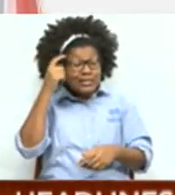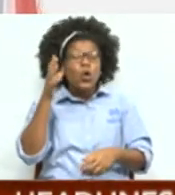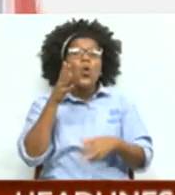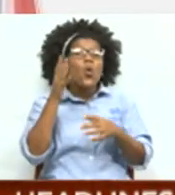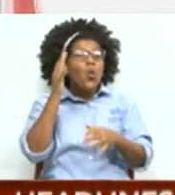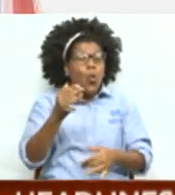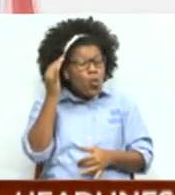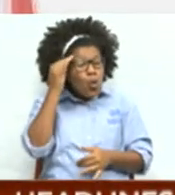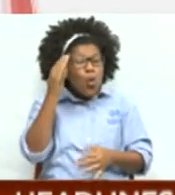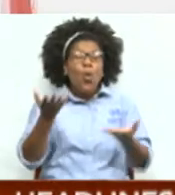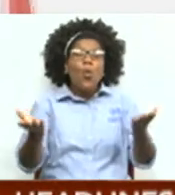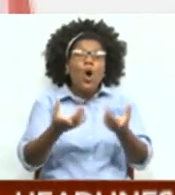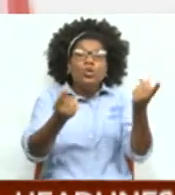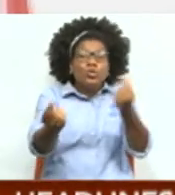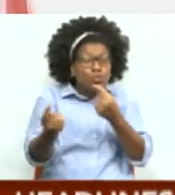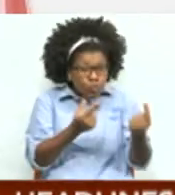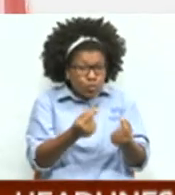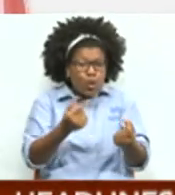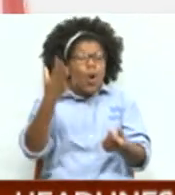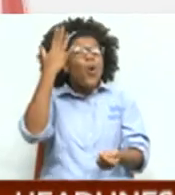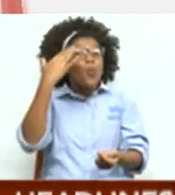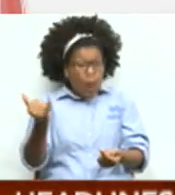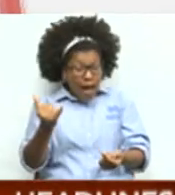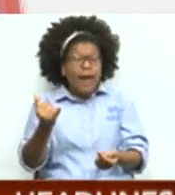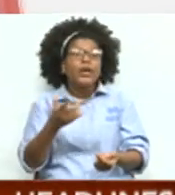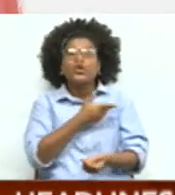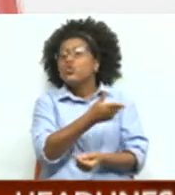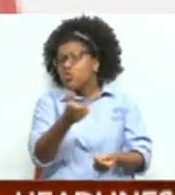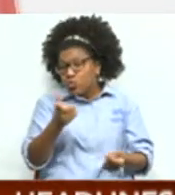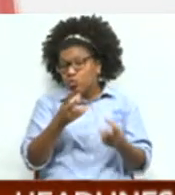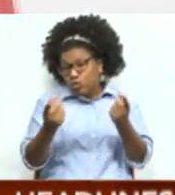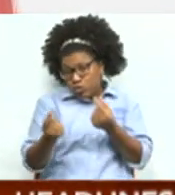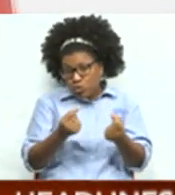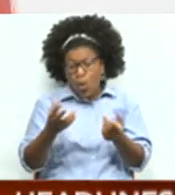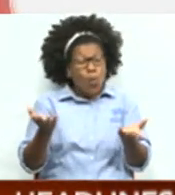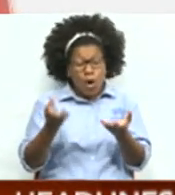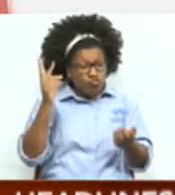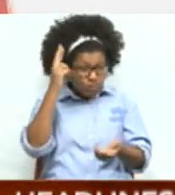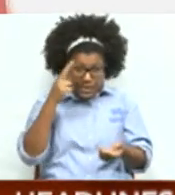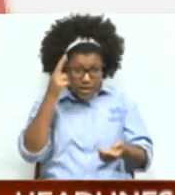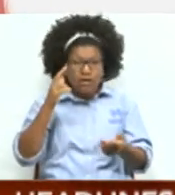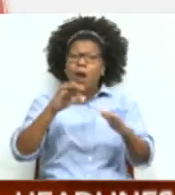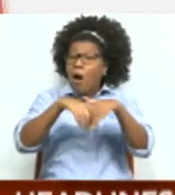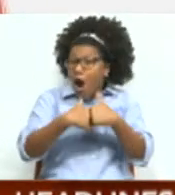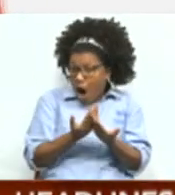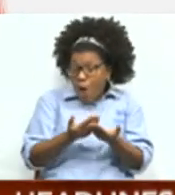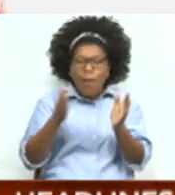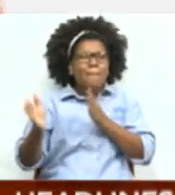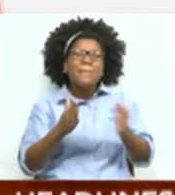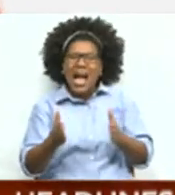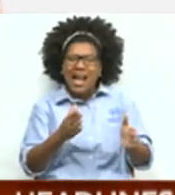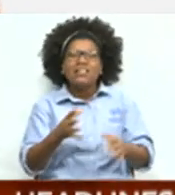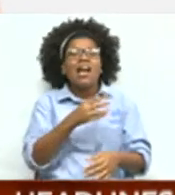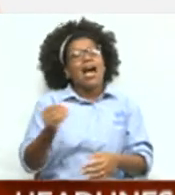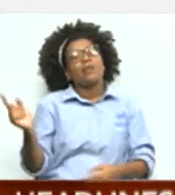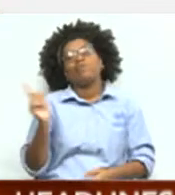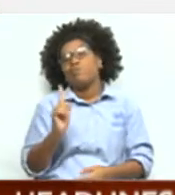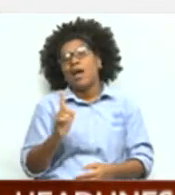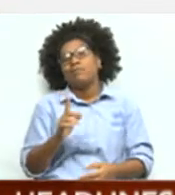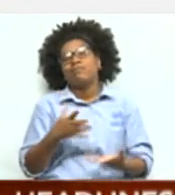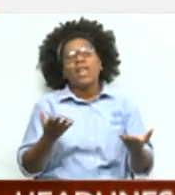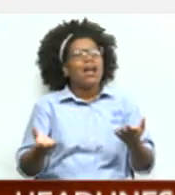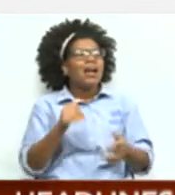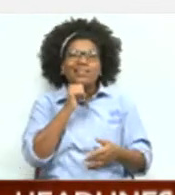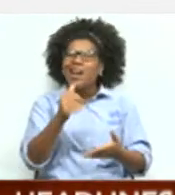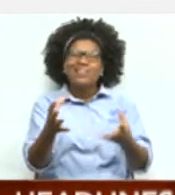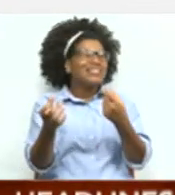are you going to do what you're going to do? How you're going to do it? And when? There's no need for details to these